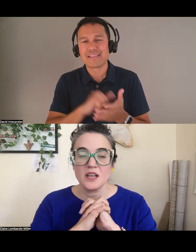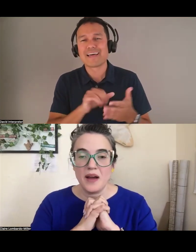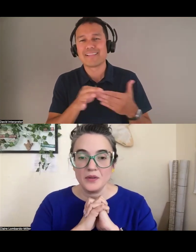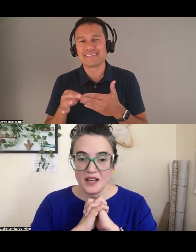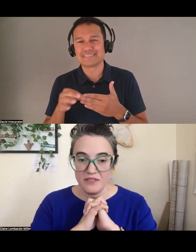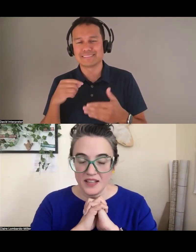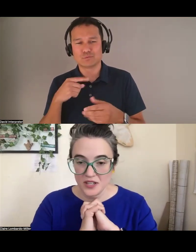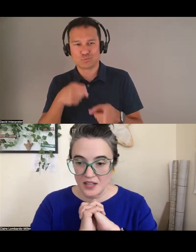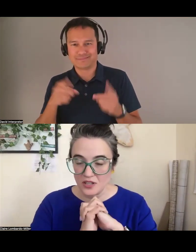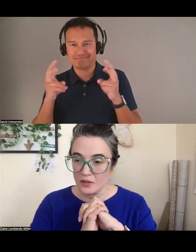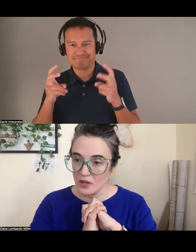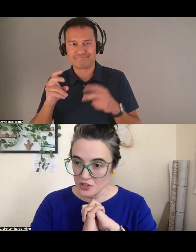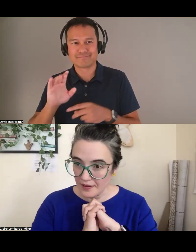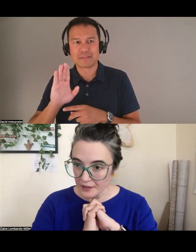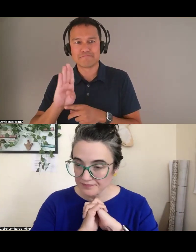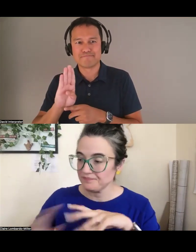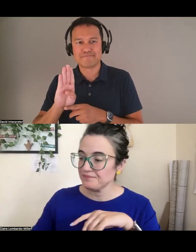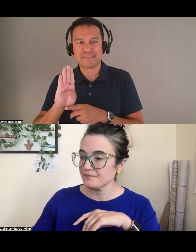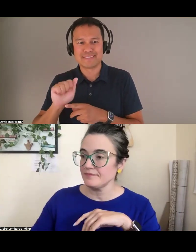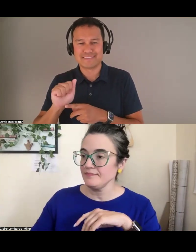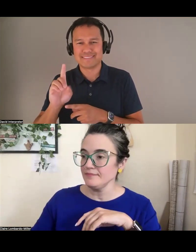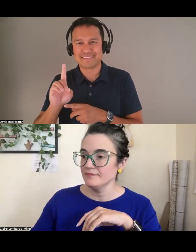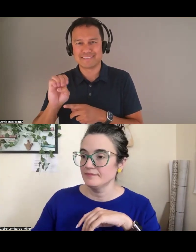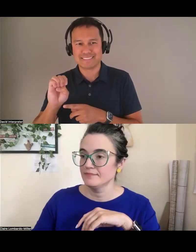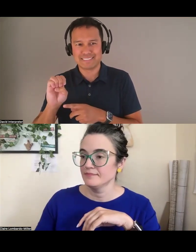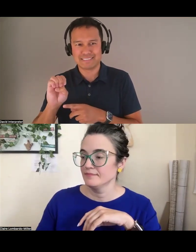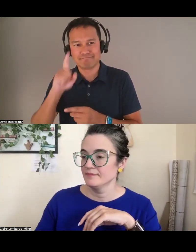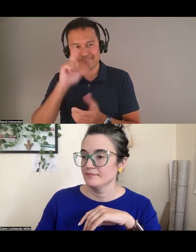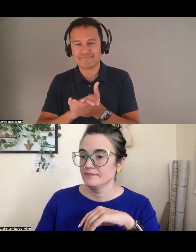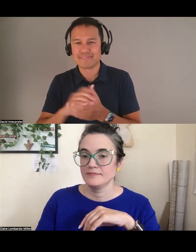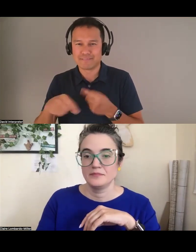Beliefs About Deaf Education Questionnaire.